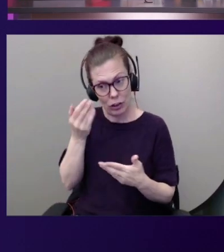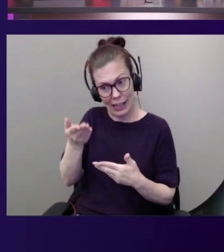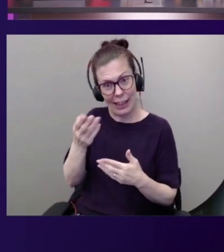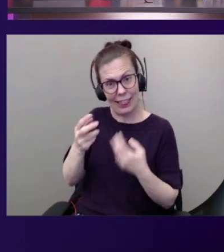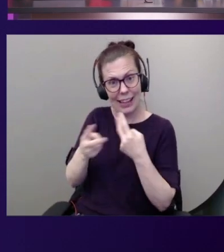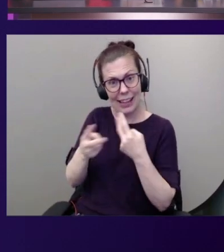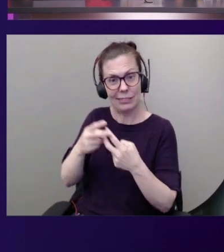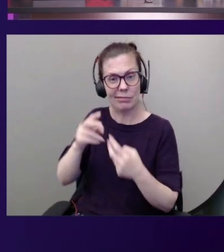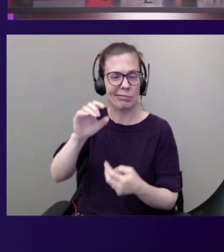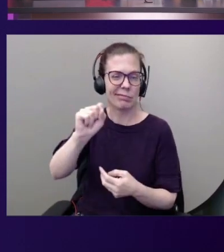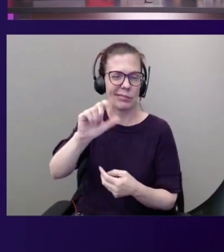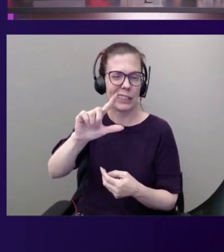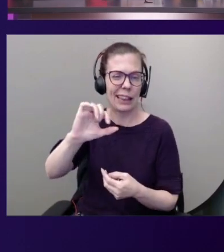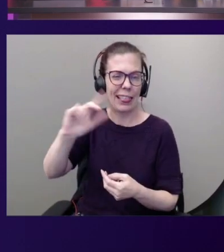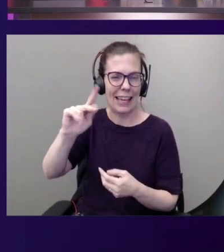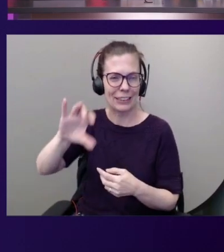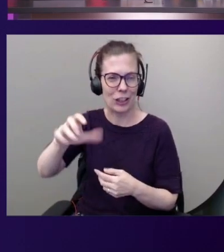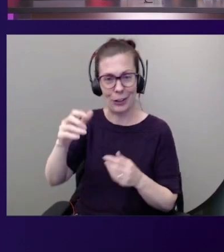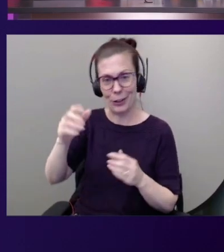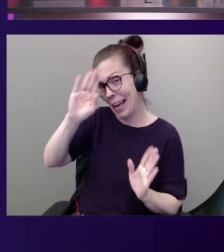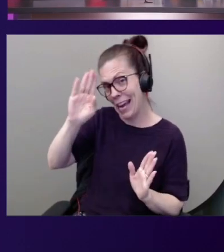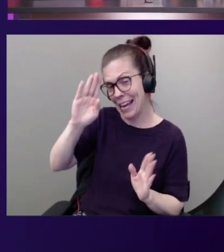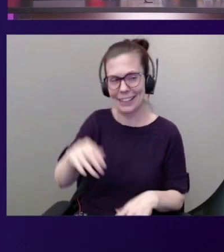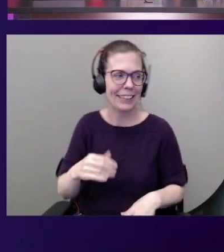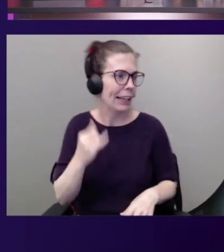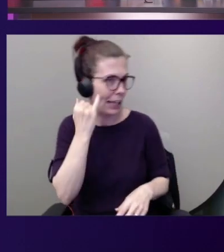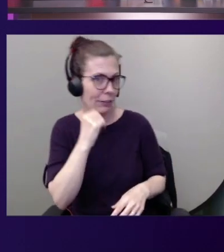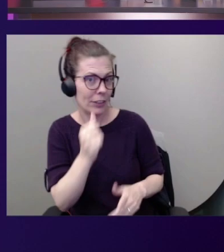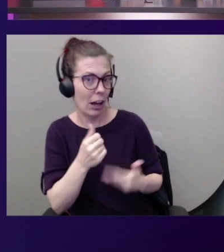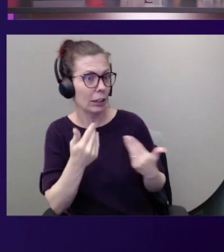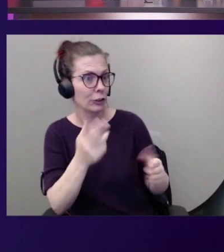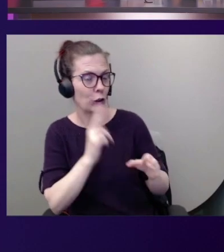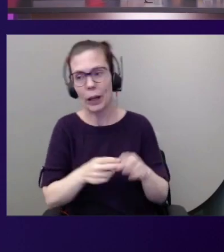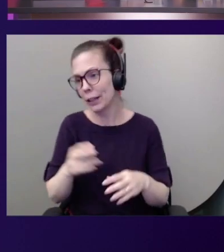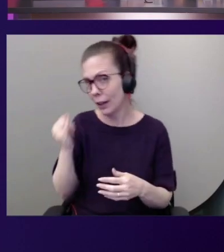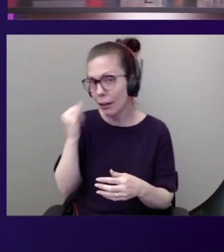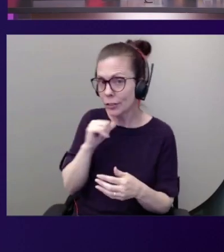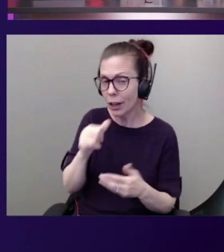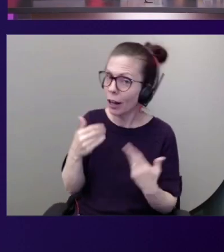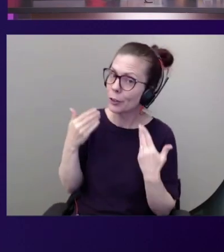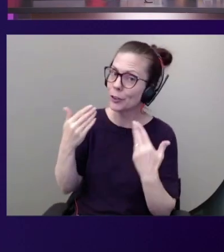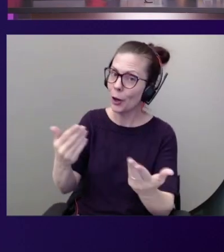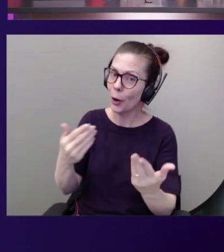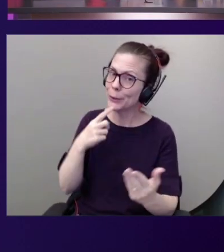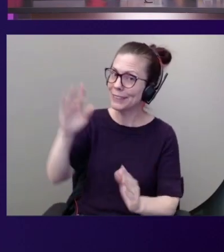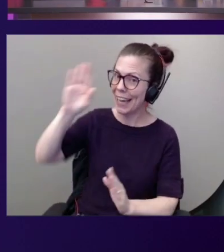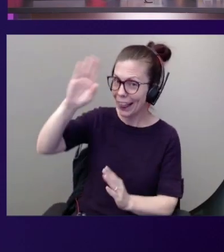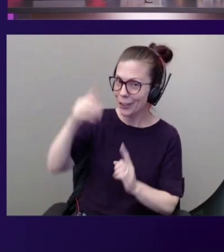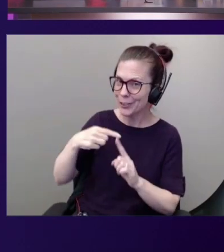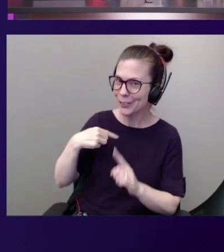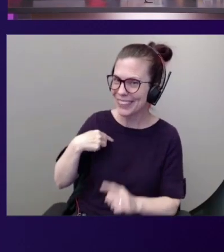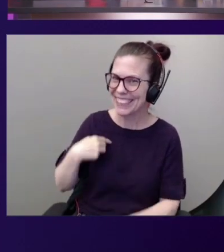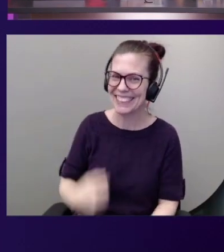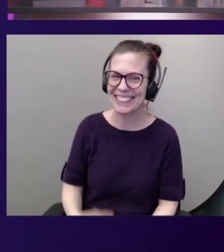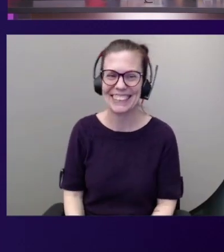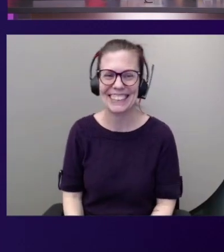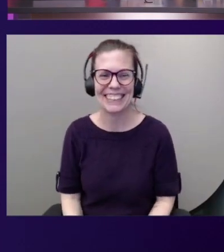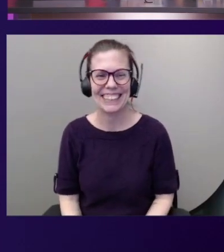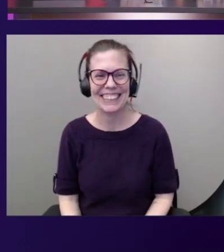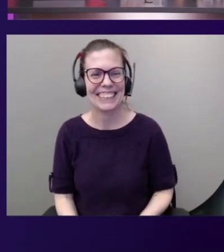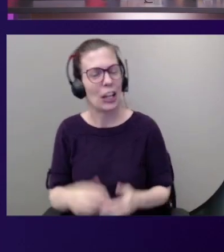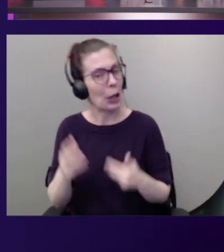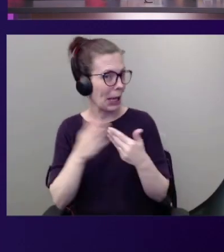hey. And if you're not, go join. Yeah, if you're not, go in there so you can say hey to me. Yeah.